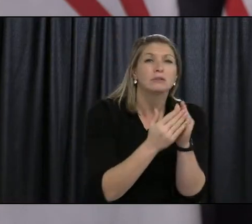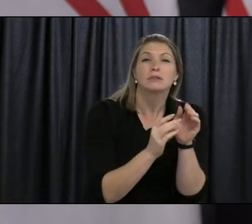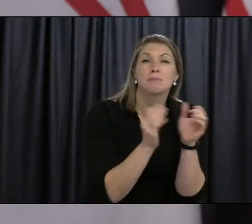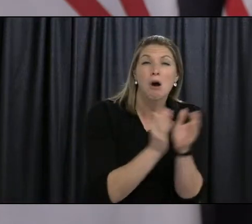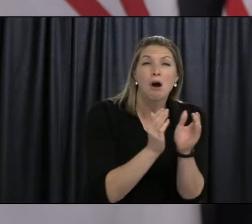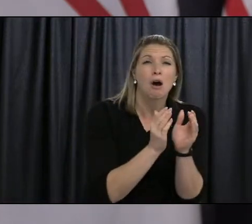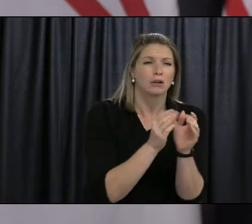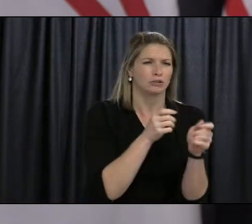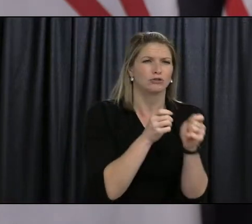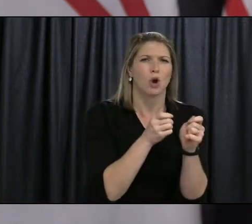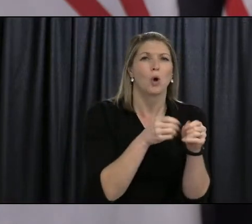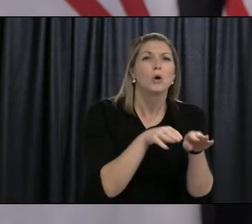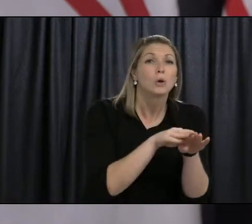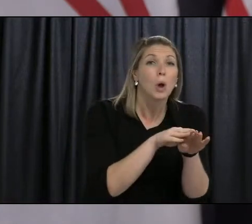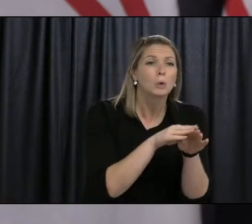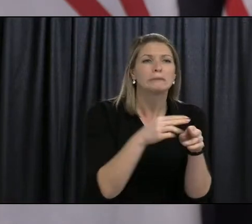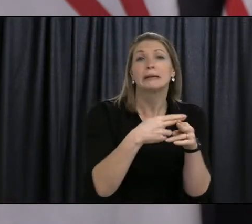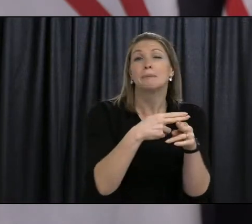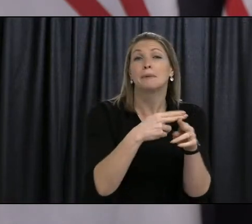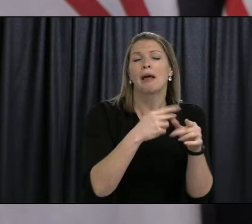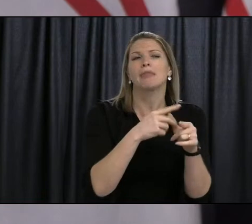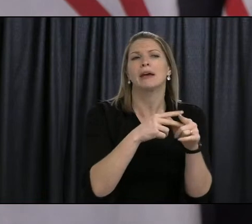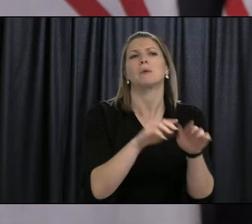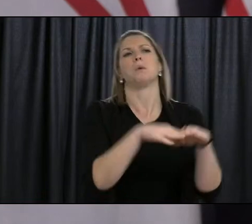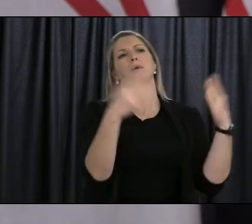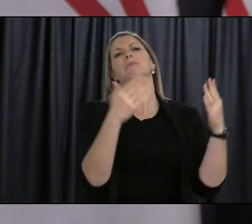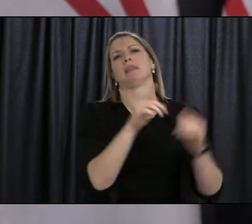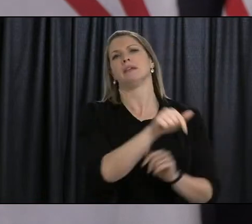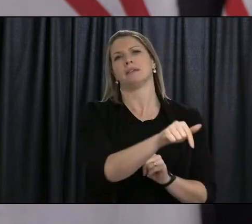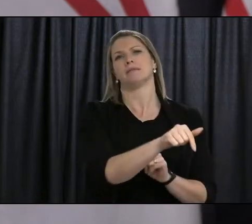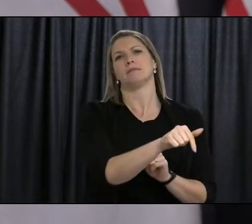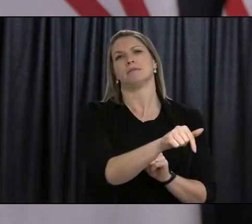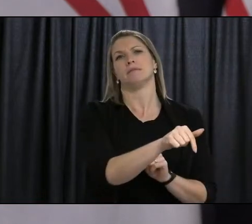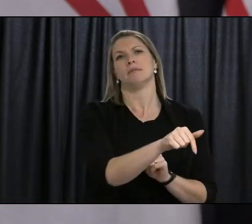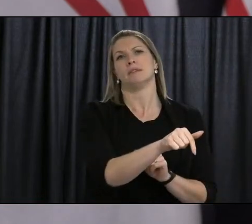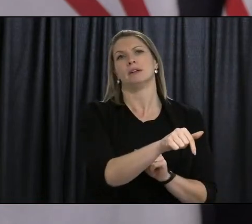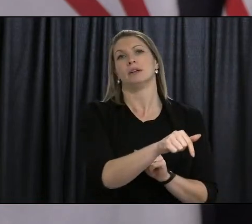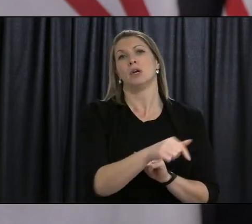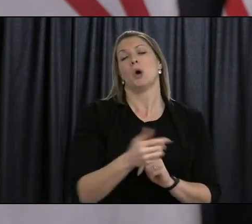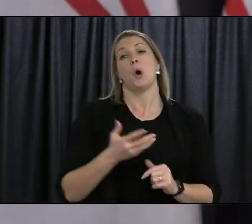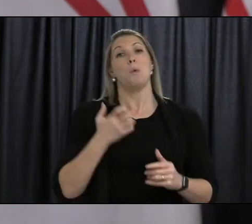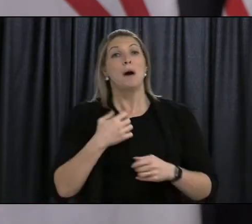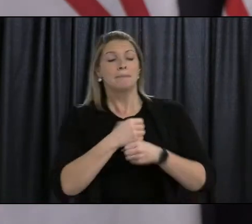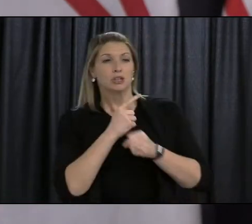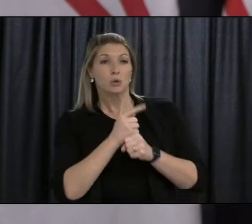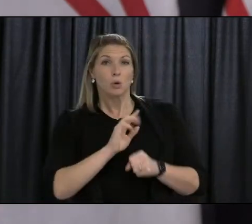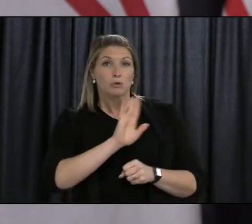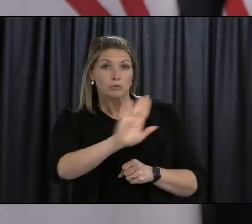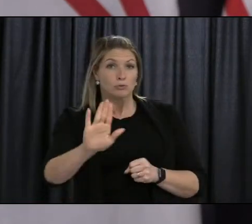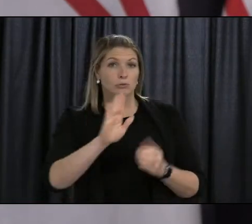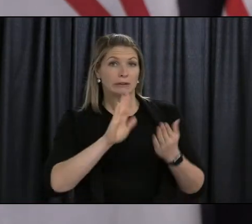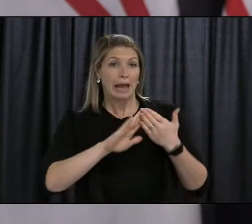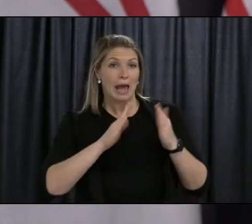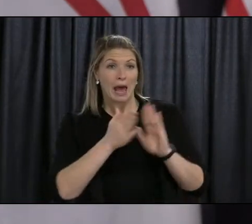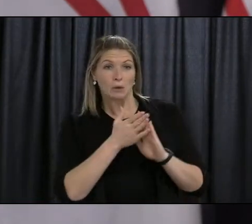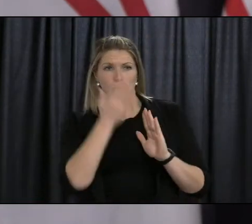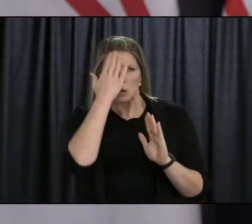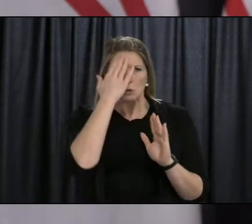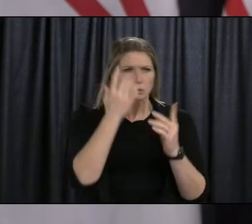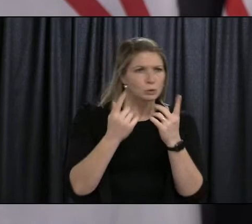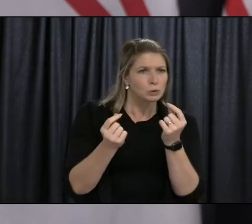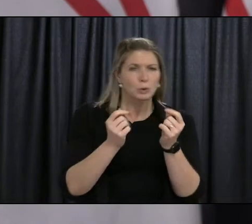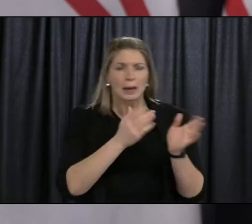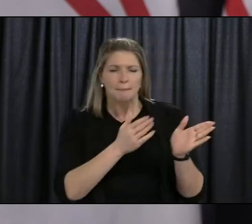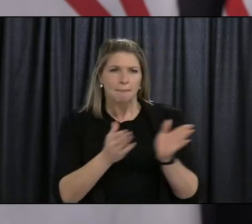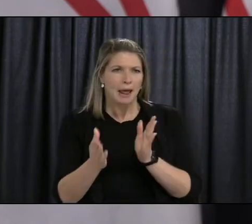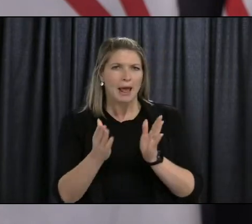arise. We want to ensure that communities and regional health authorities are supported in their decision making. Our public health